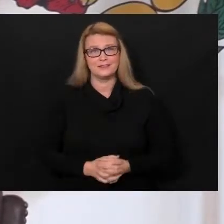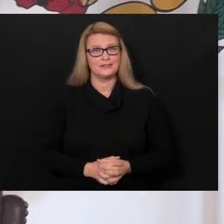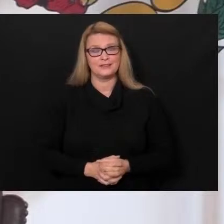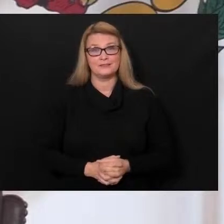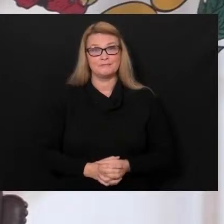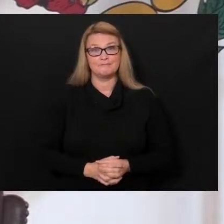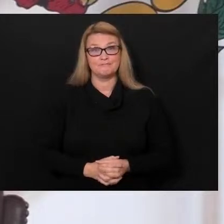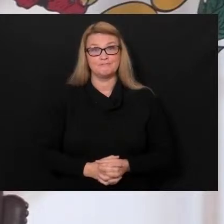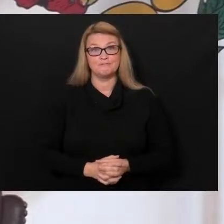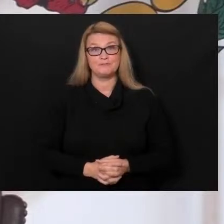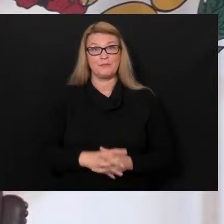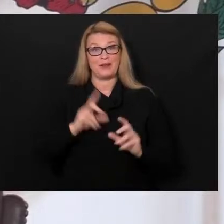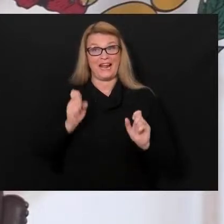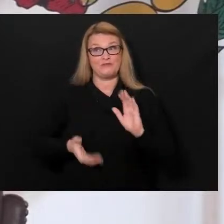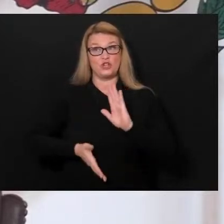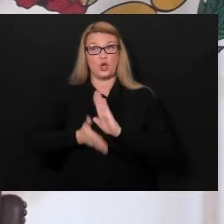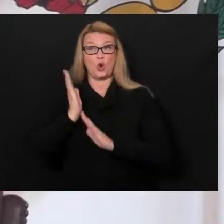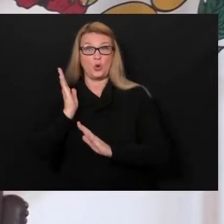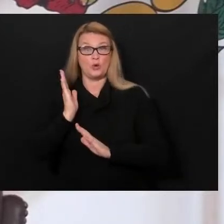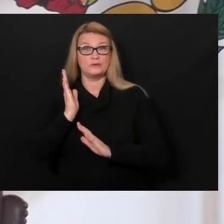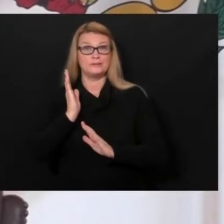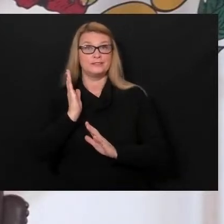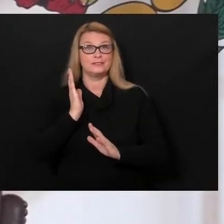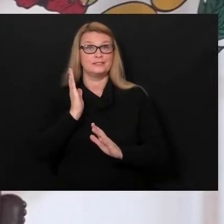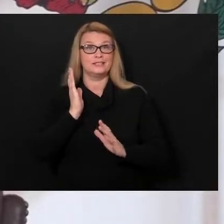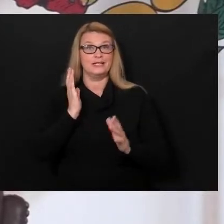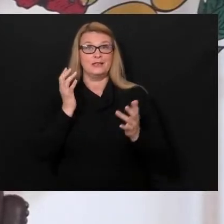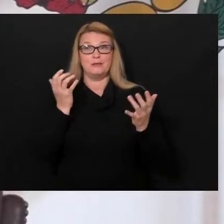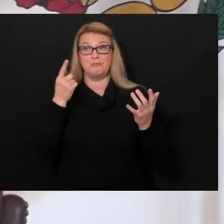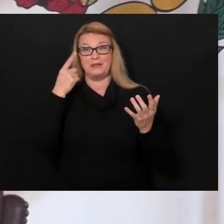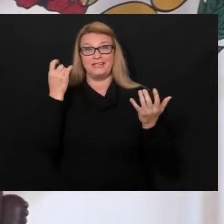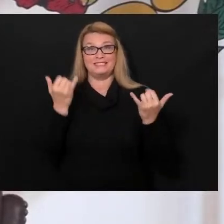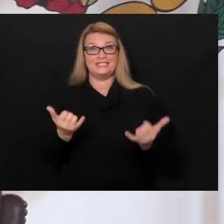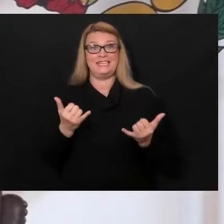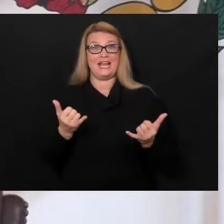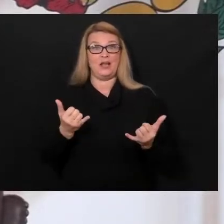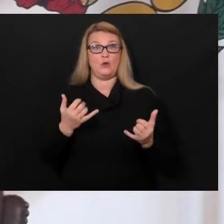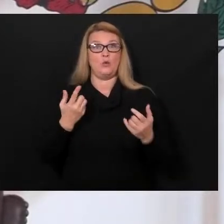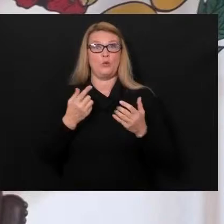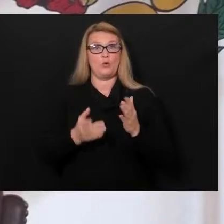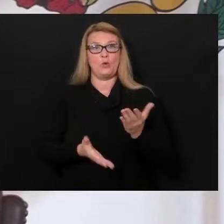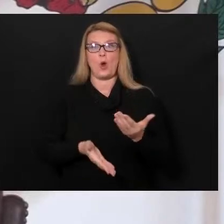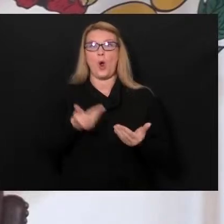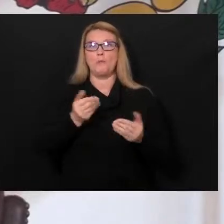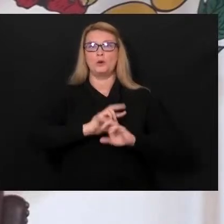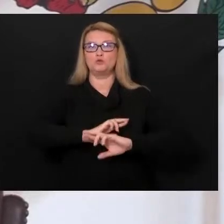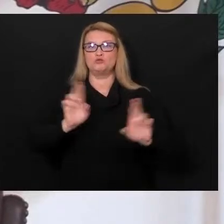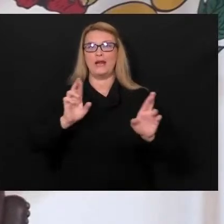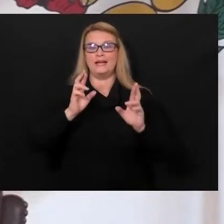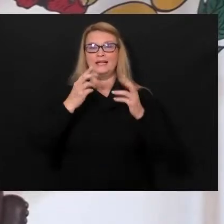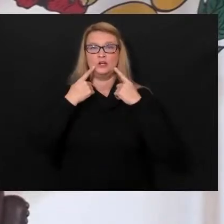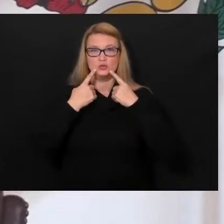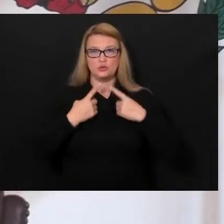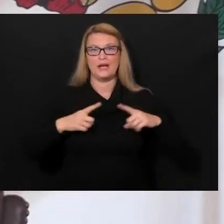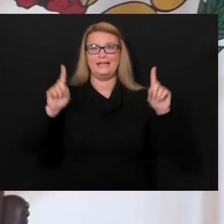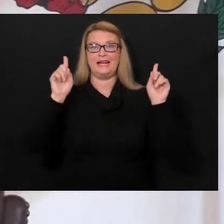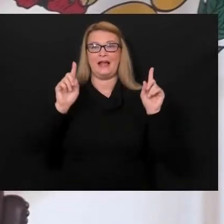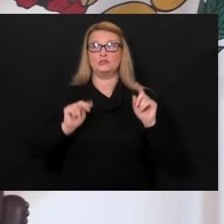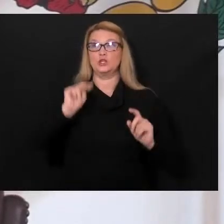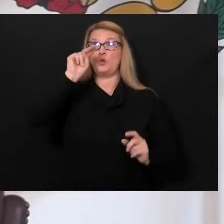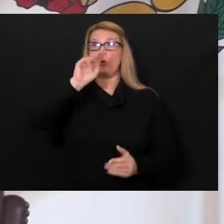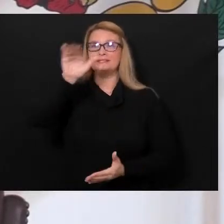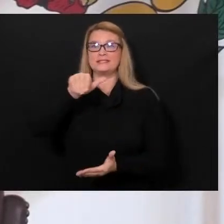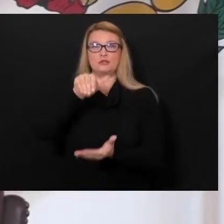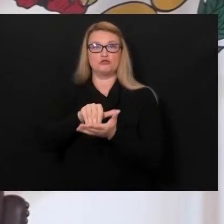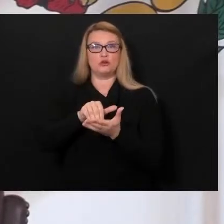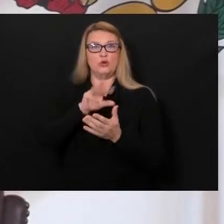But I got to go, and we got to go fairly quickly today, because we're about to announce something in north central West Virginia. We